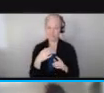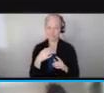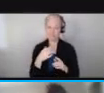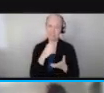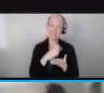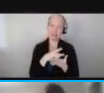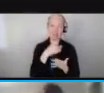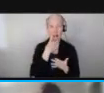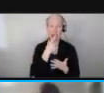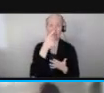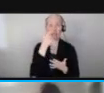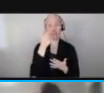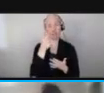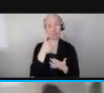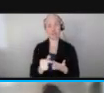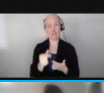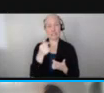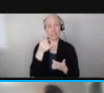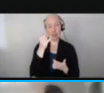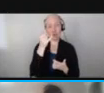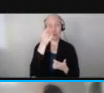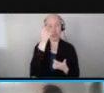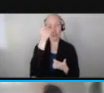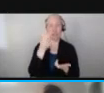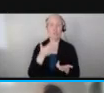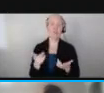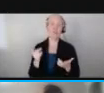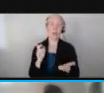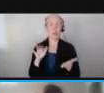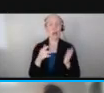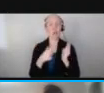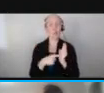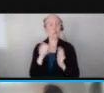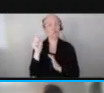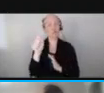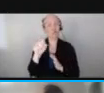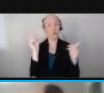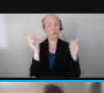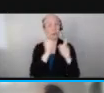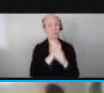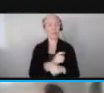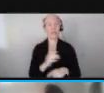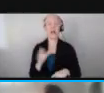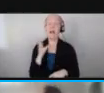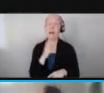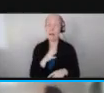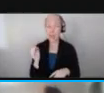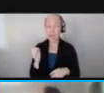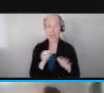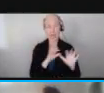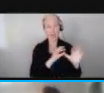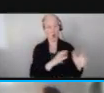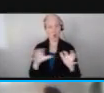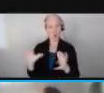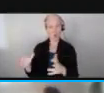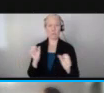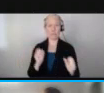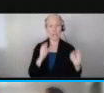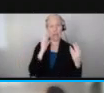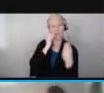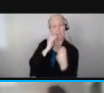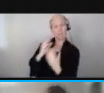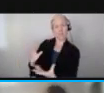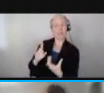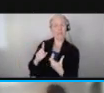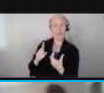the complexity to be conveyed. It also allows the groups to communicate to other forums this